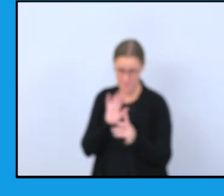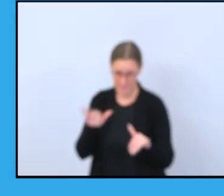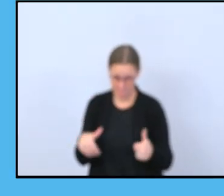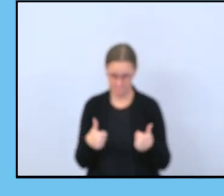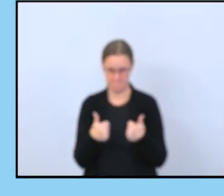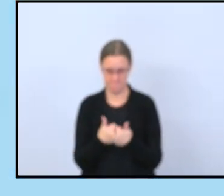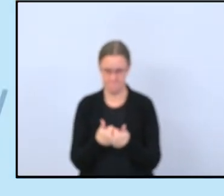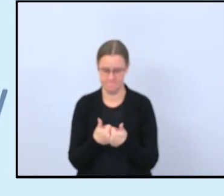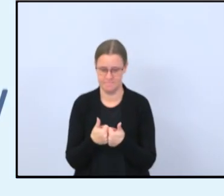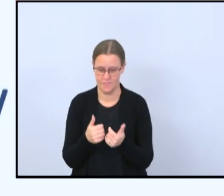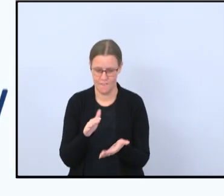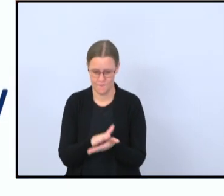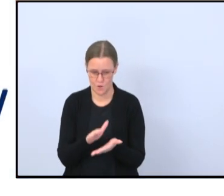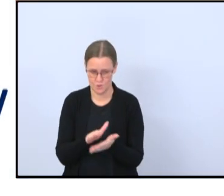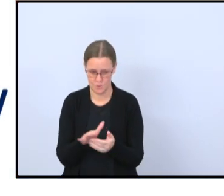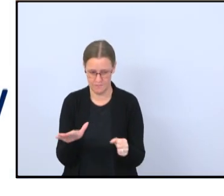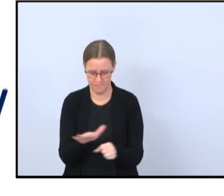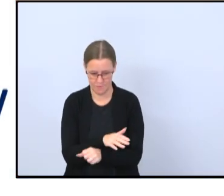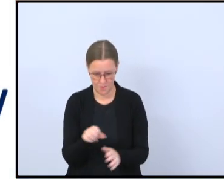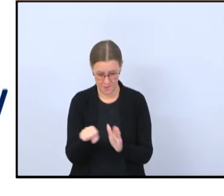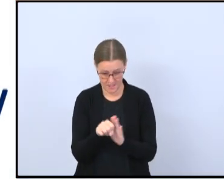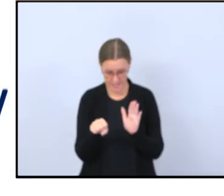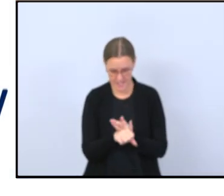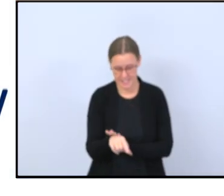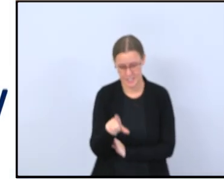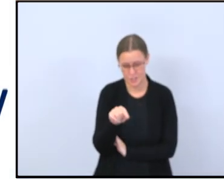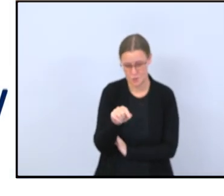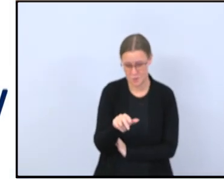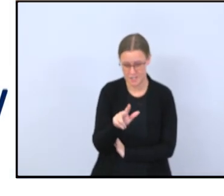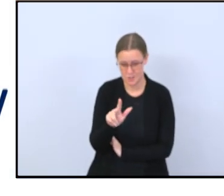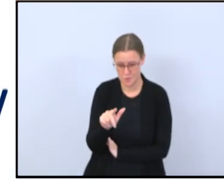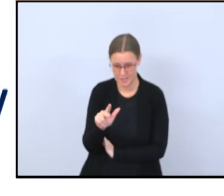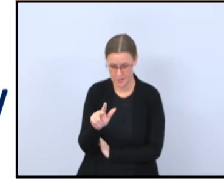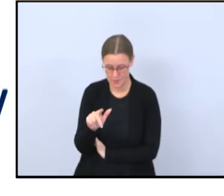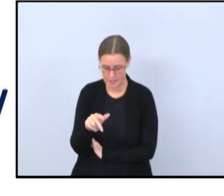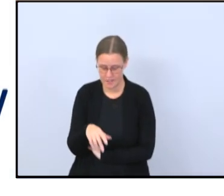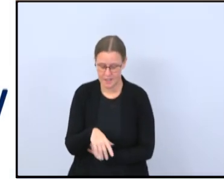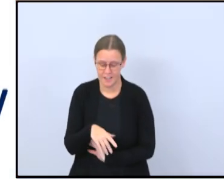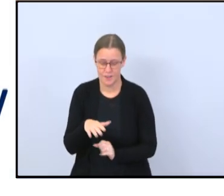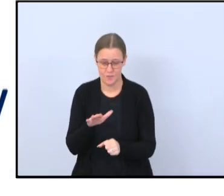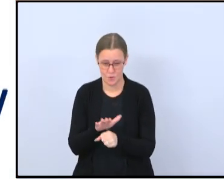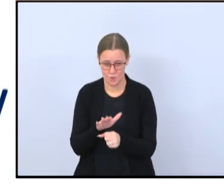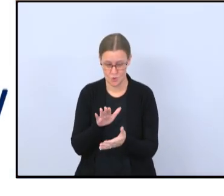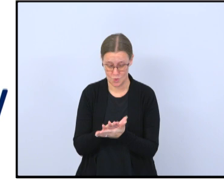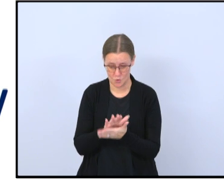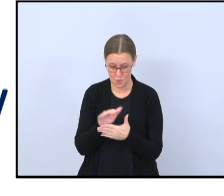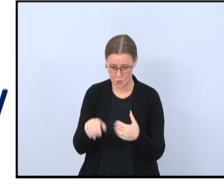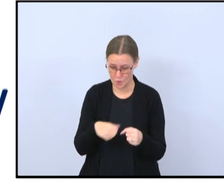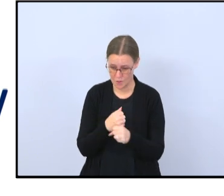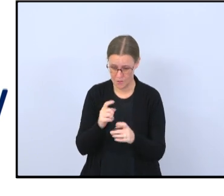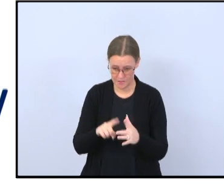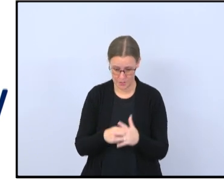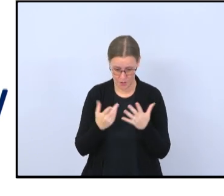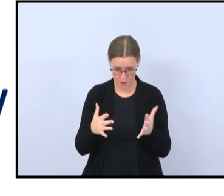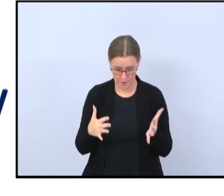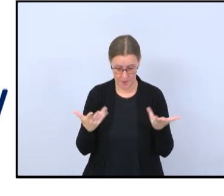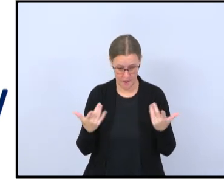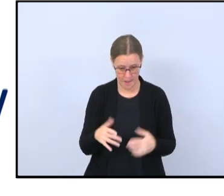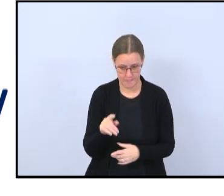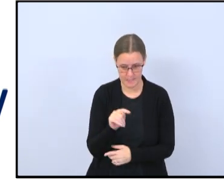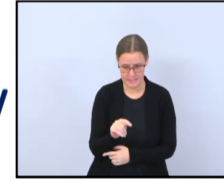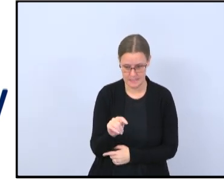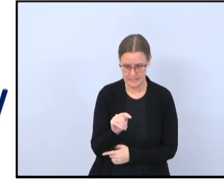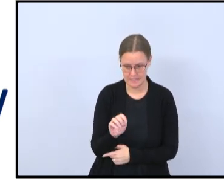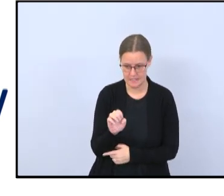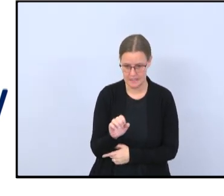state of Texas. In 2023, after the school year had already begun, the TEA, or Texas Education Agency,